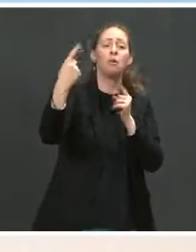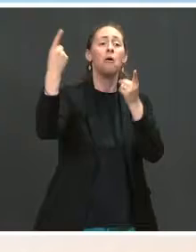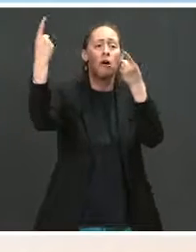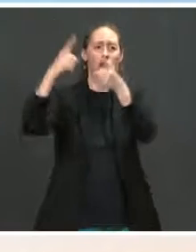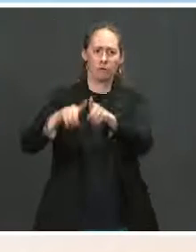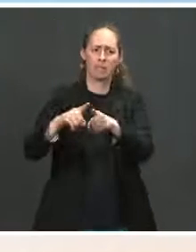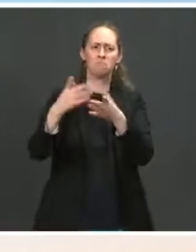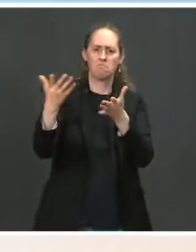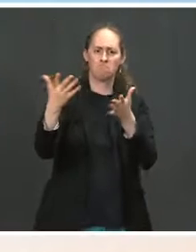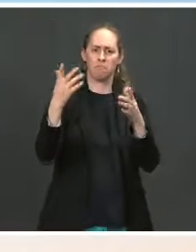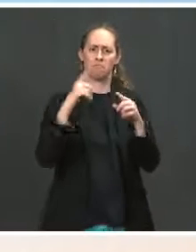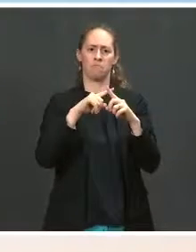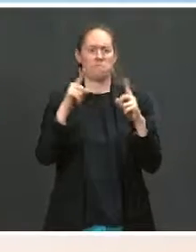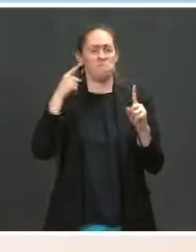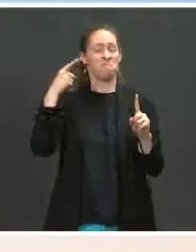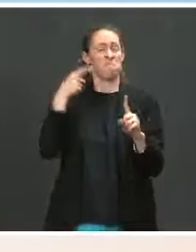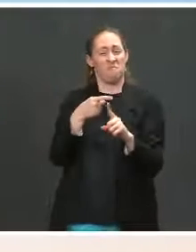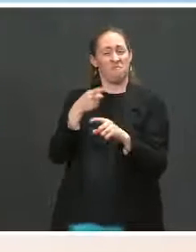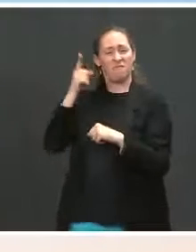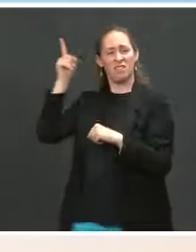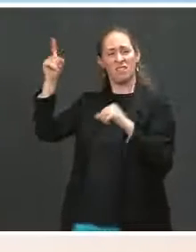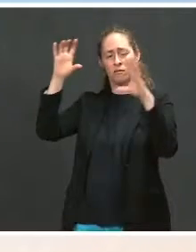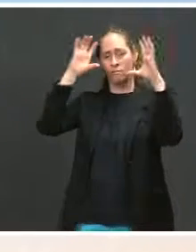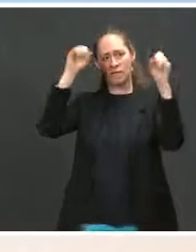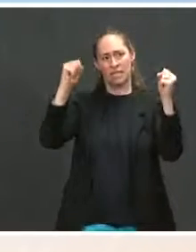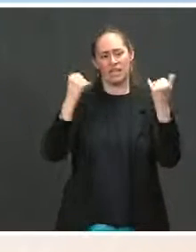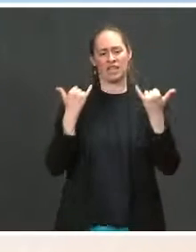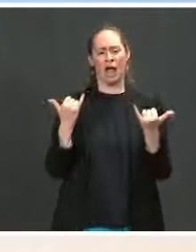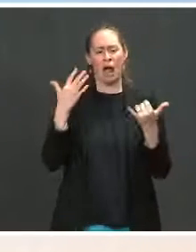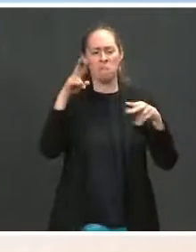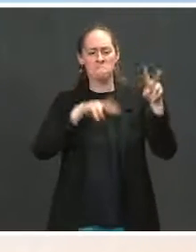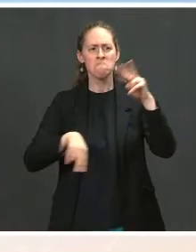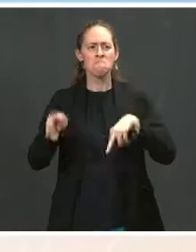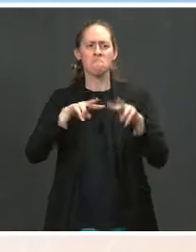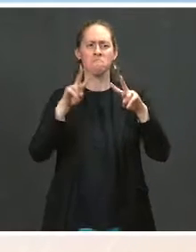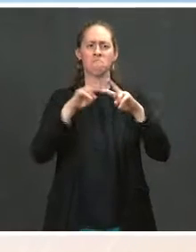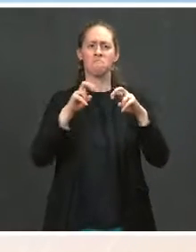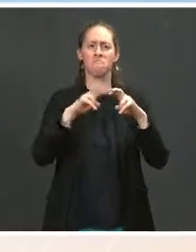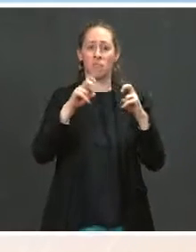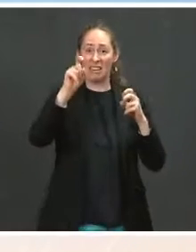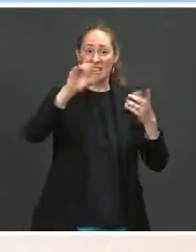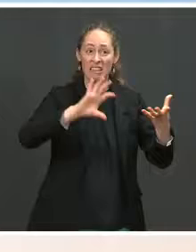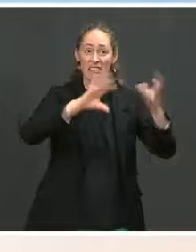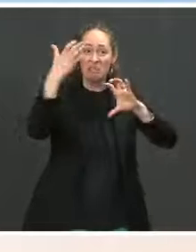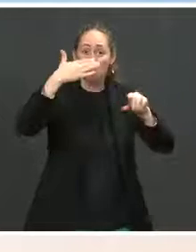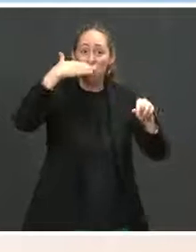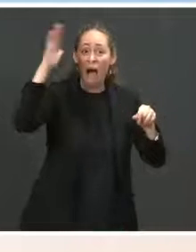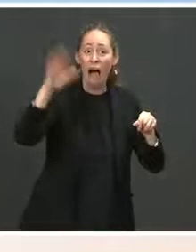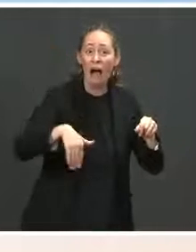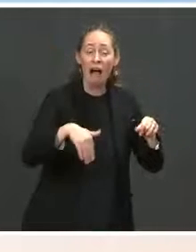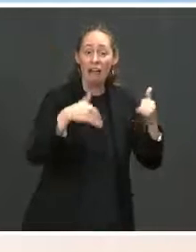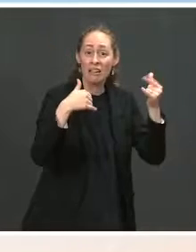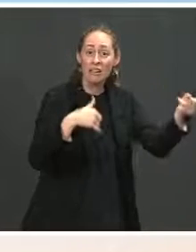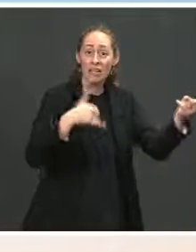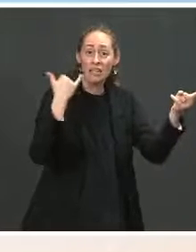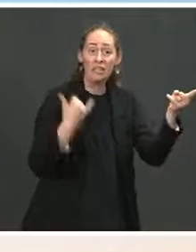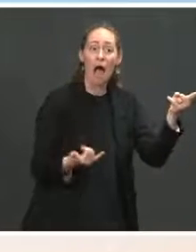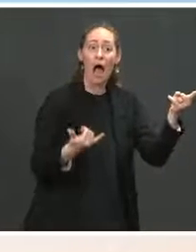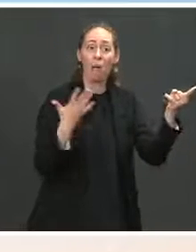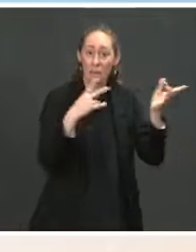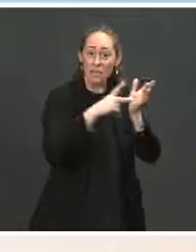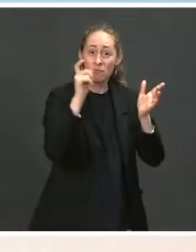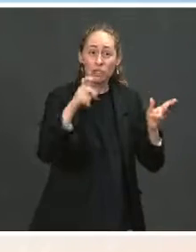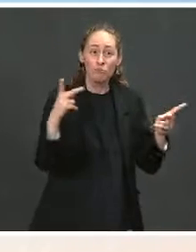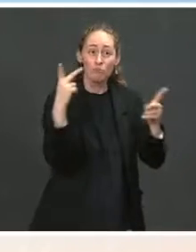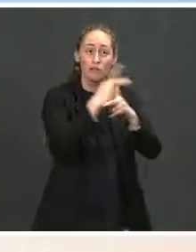But his view, based on the assessments of where our terrorist threat exists today, the fact that it is metastasized, that it has